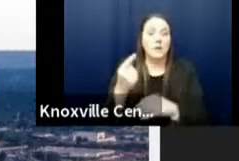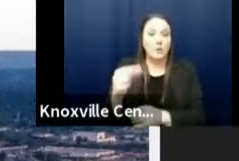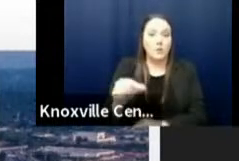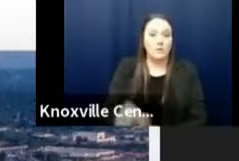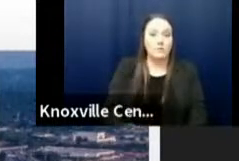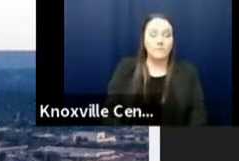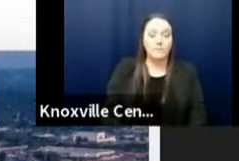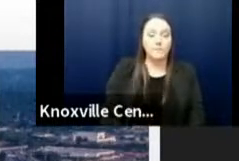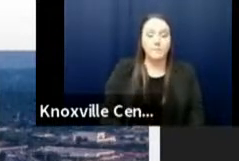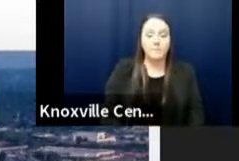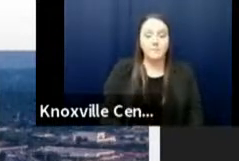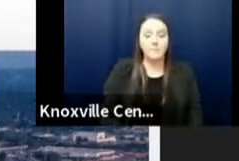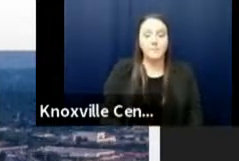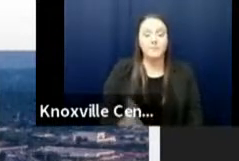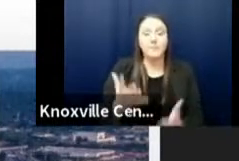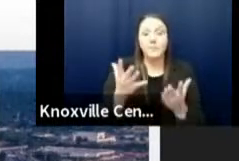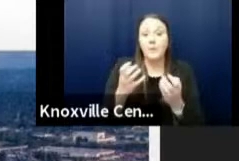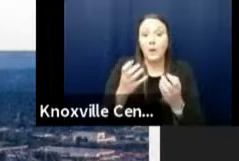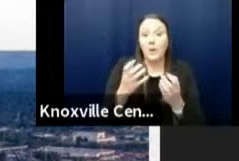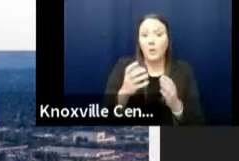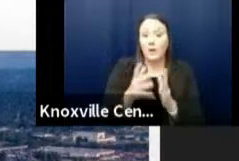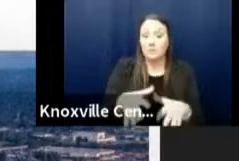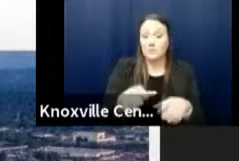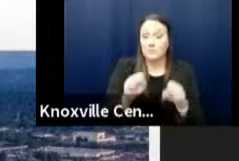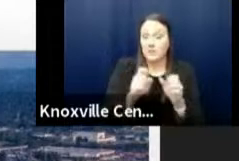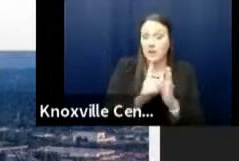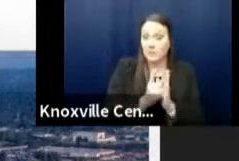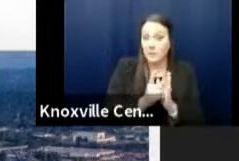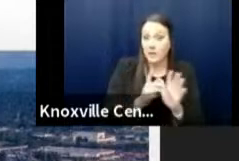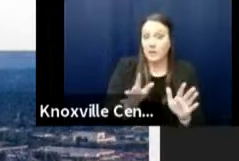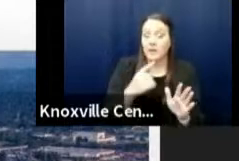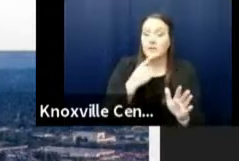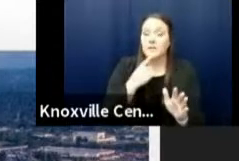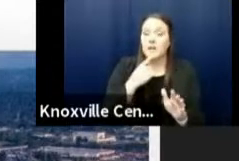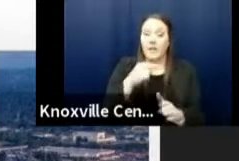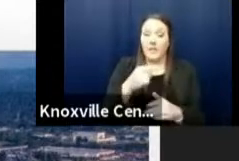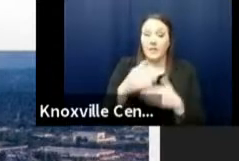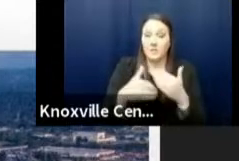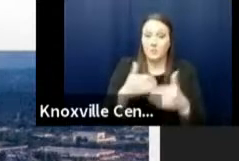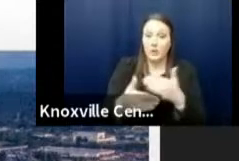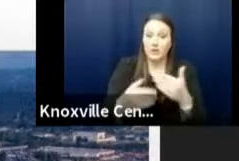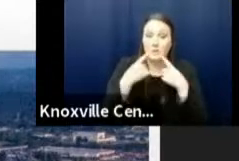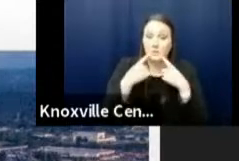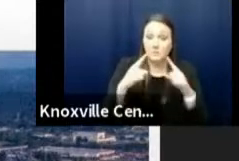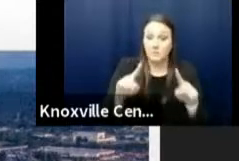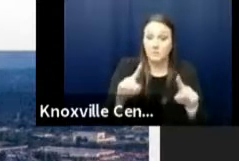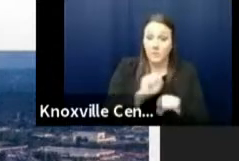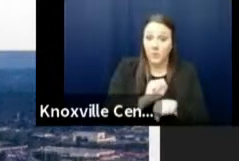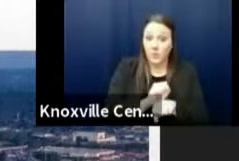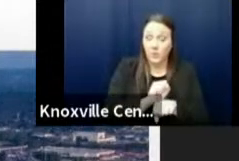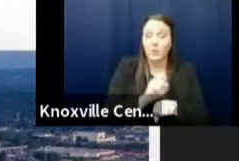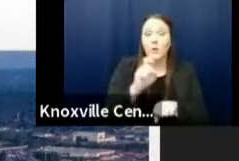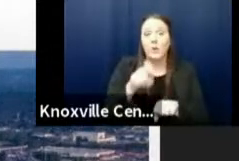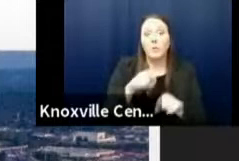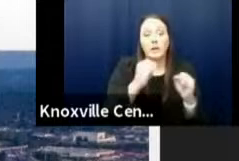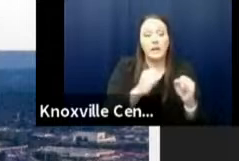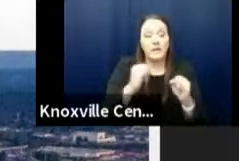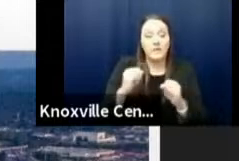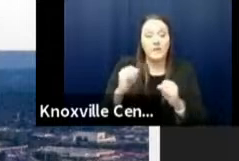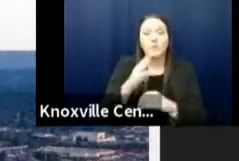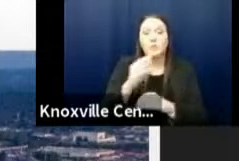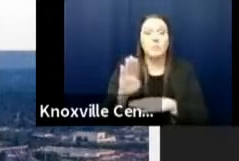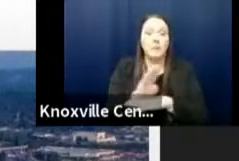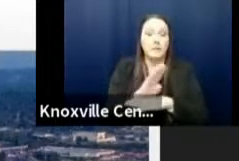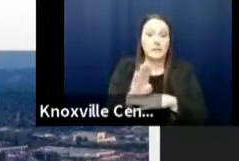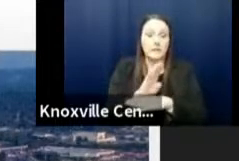green. I do want to take a minute to say that in order for this process to work, though, we need individuals and businesses to